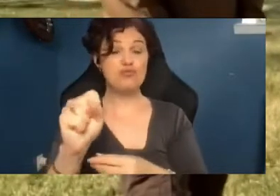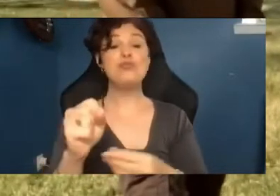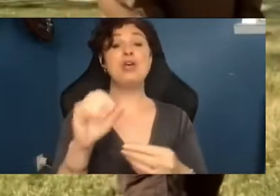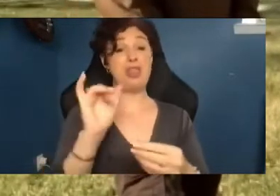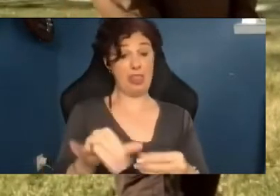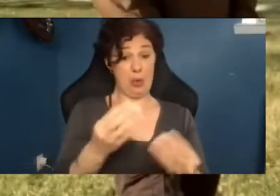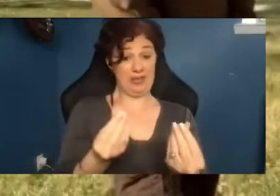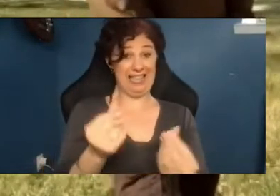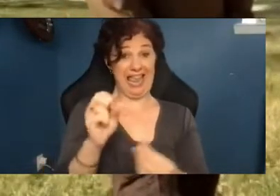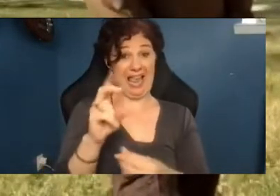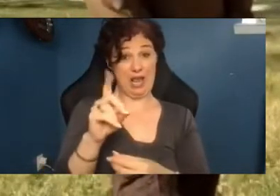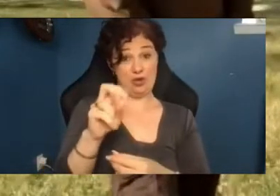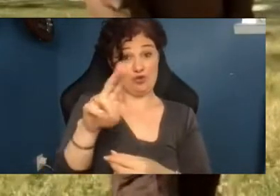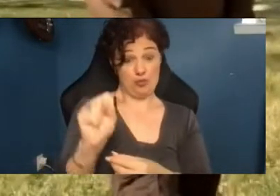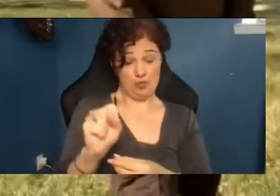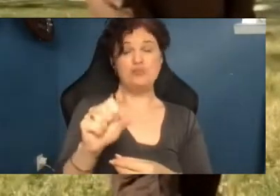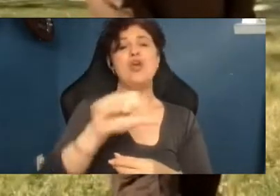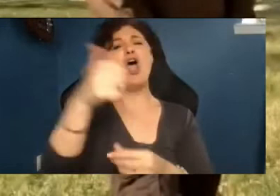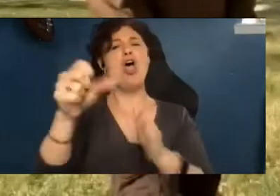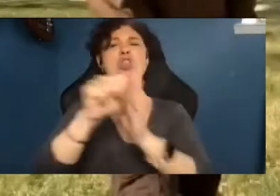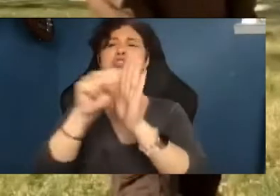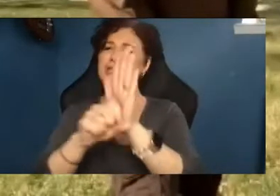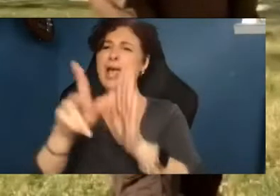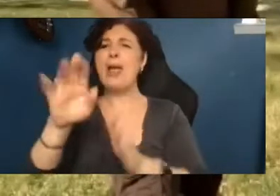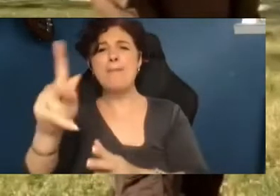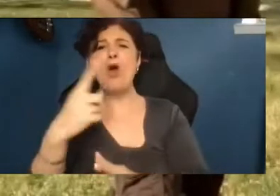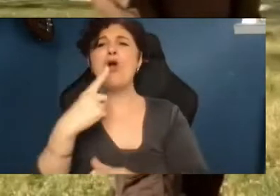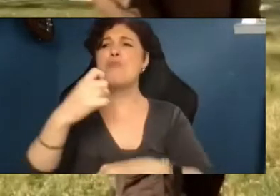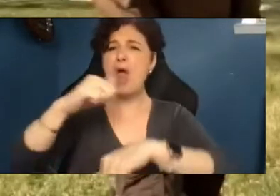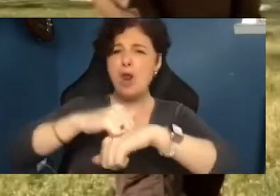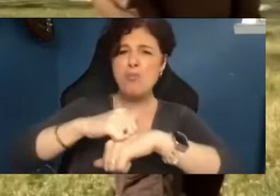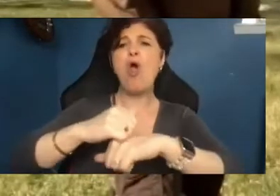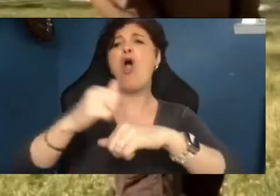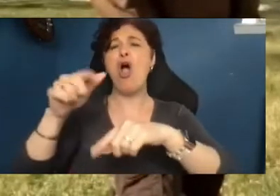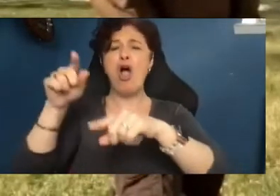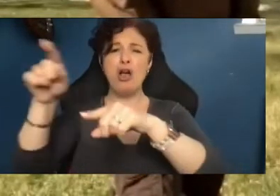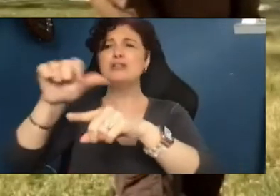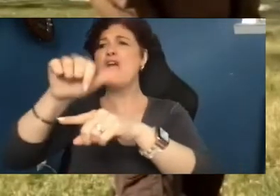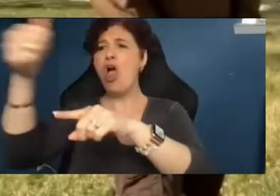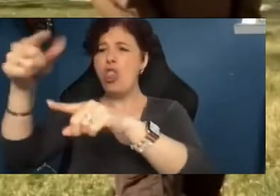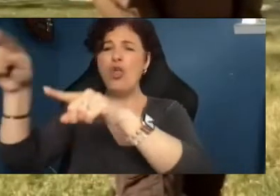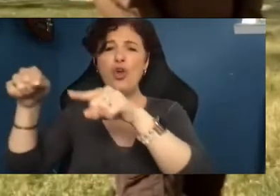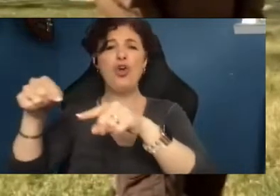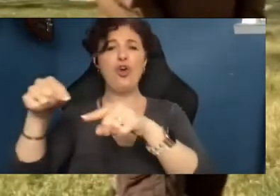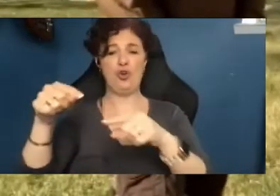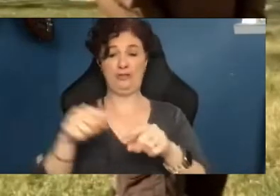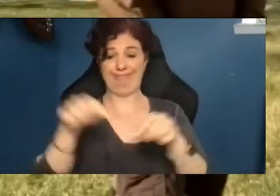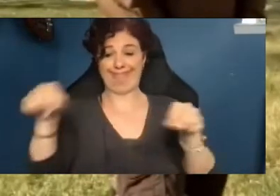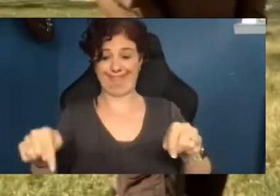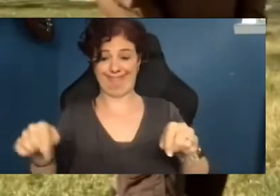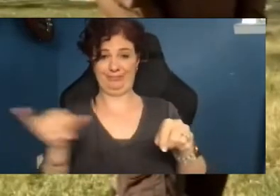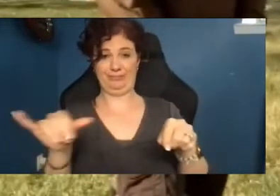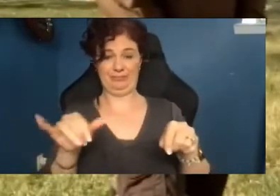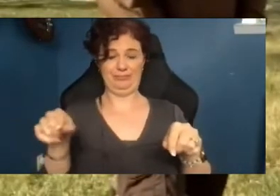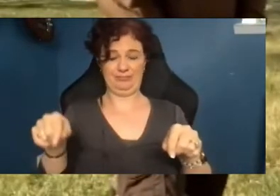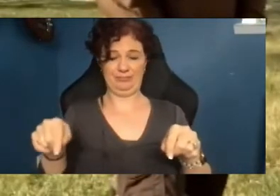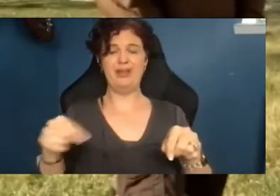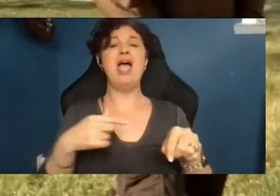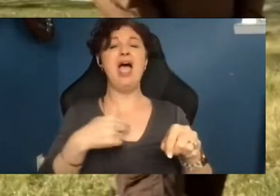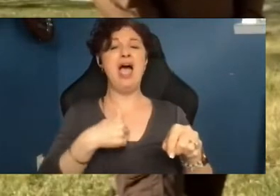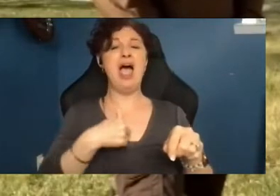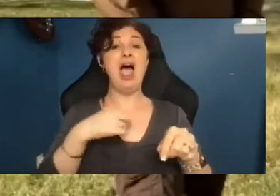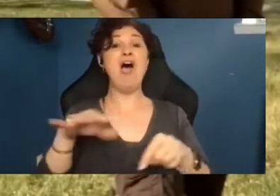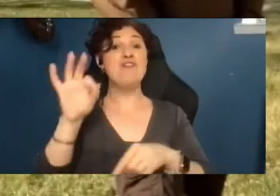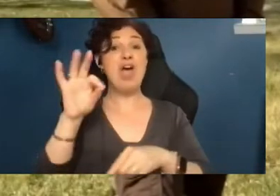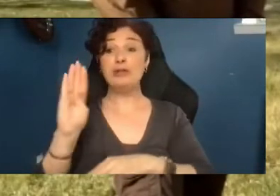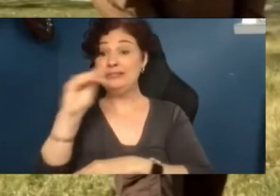sand dunes in other state parks and in Red Rock Canyon National Conservation Area, which is adjacent to us, have been found